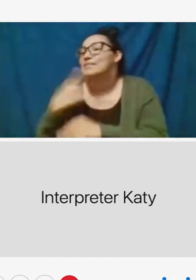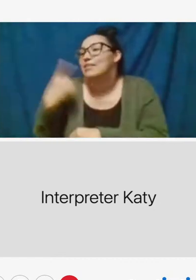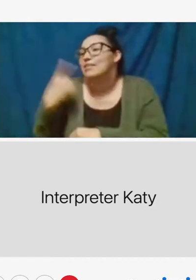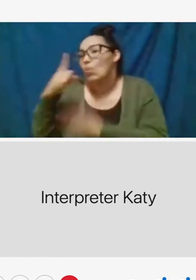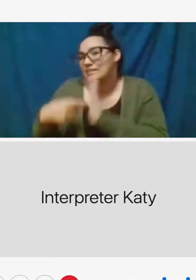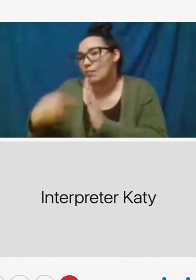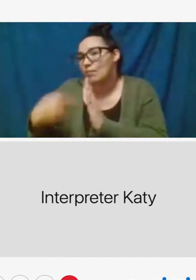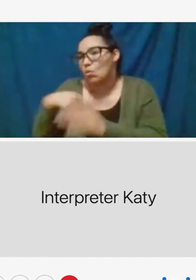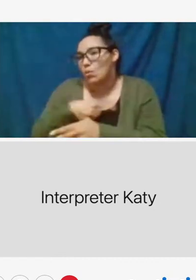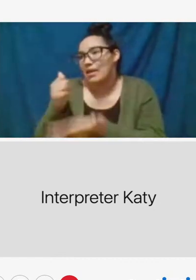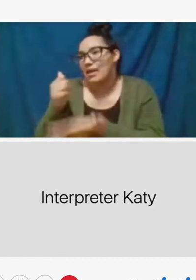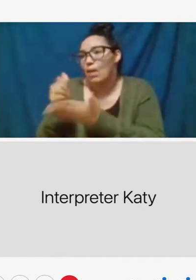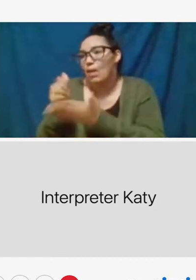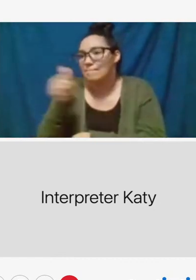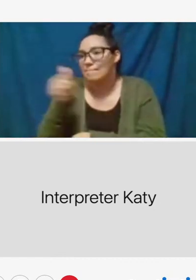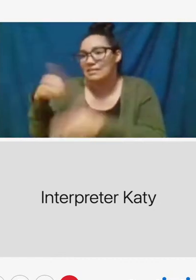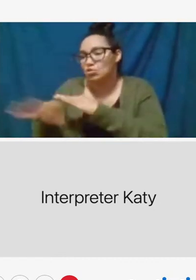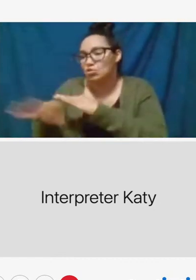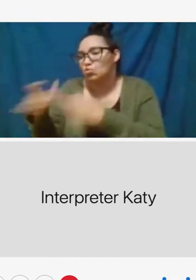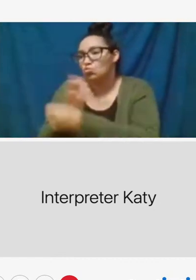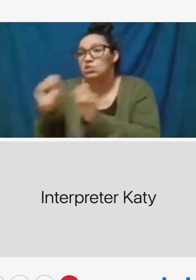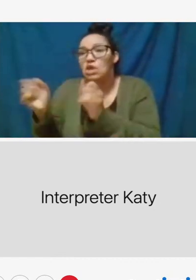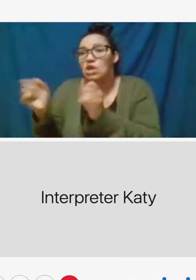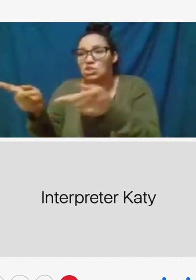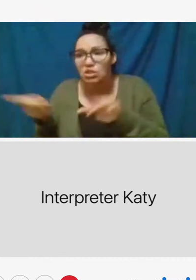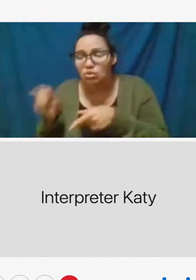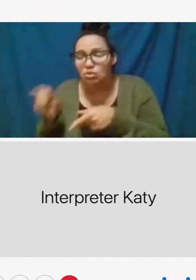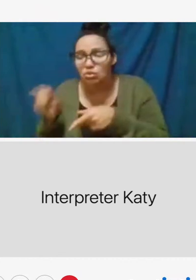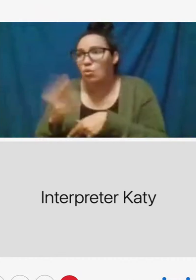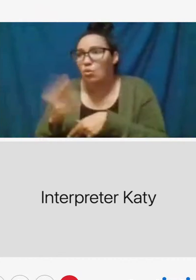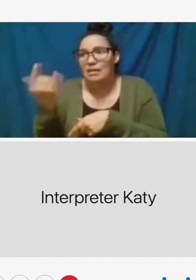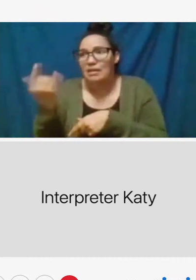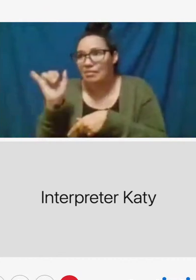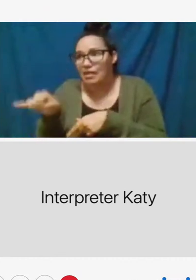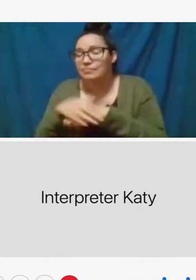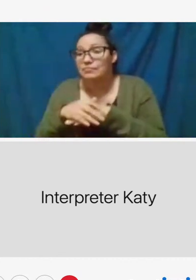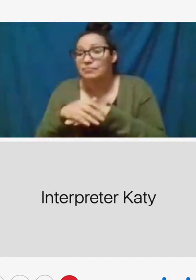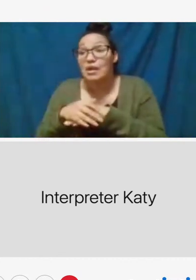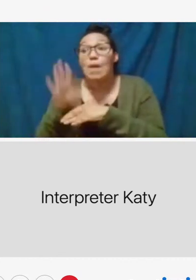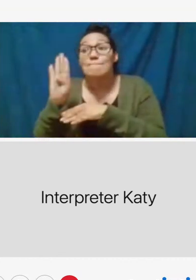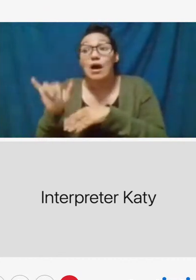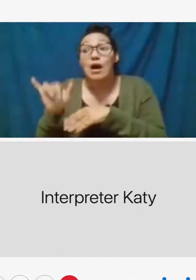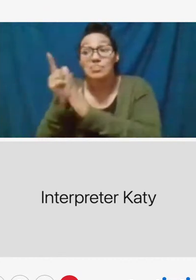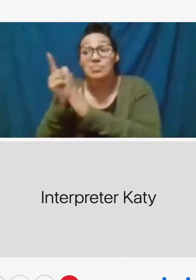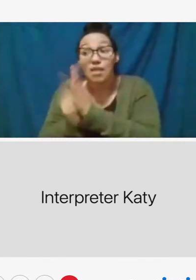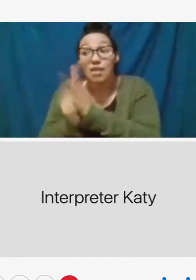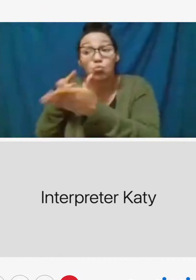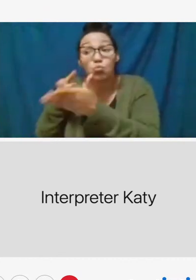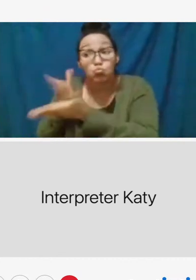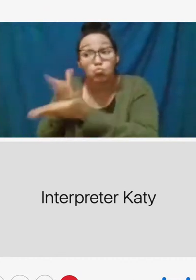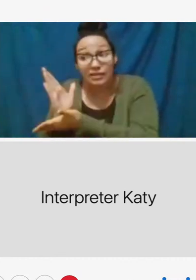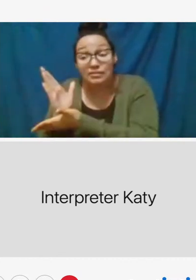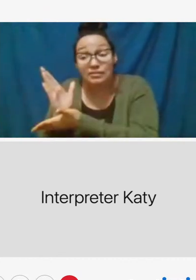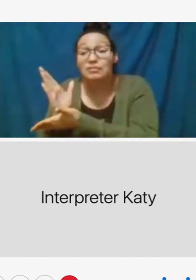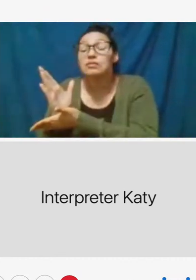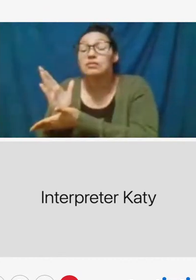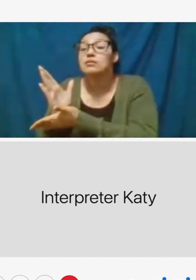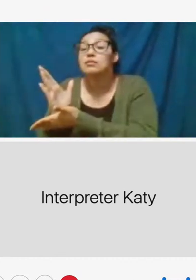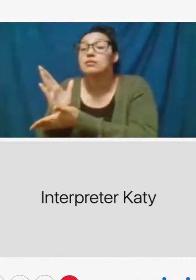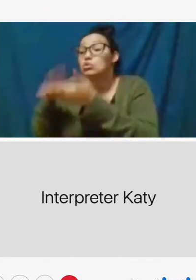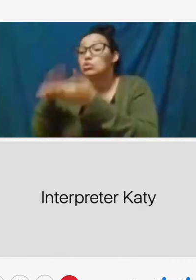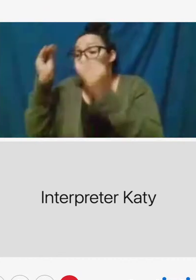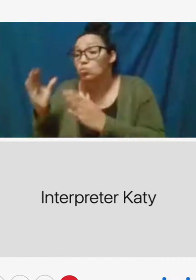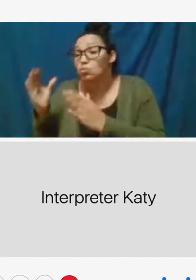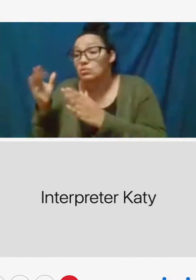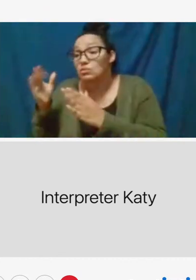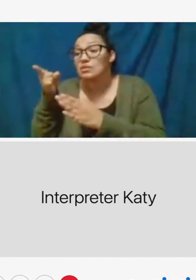into a shelter or some kind of situation such as that yes by law by right the students have the right to